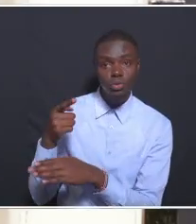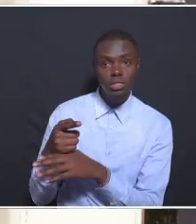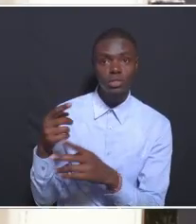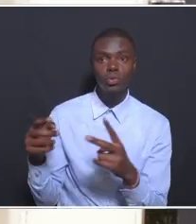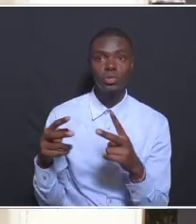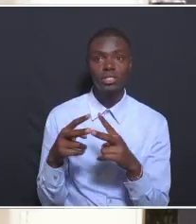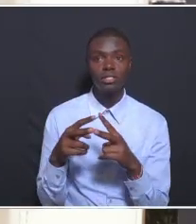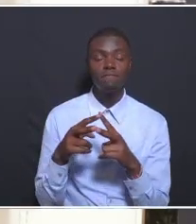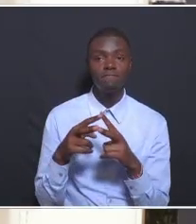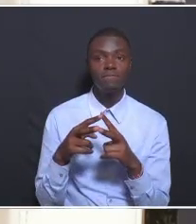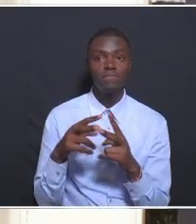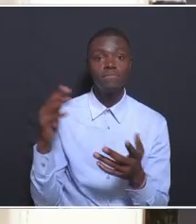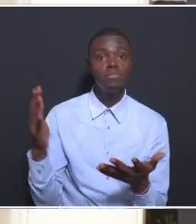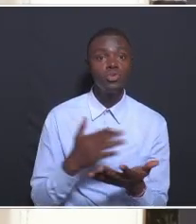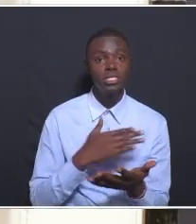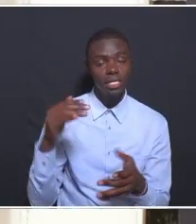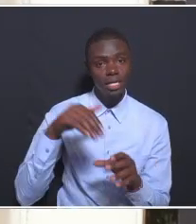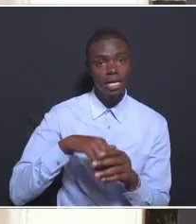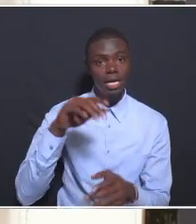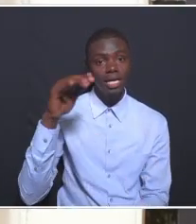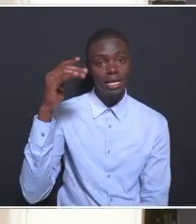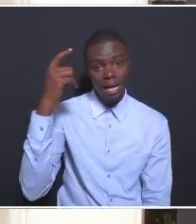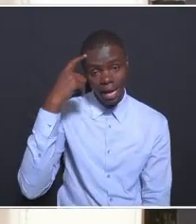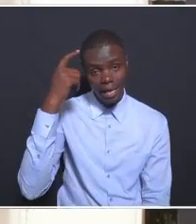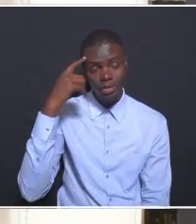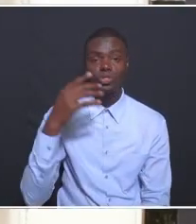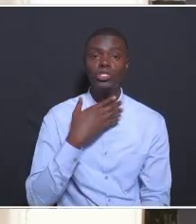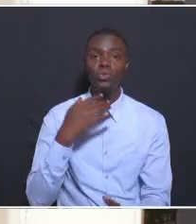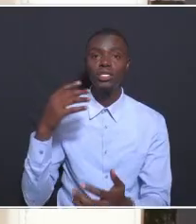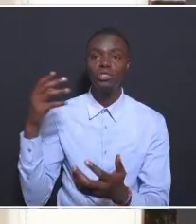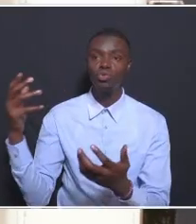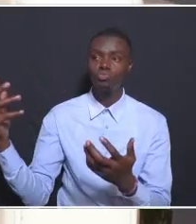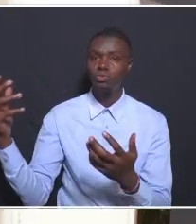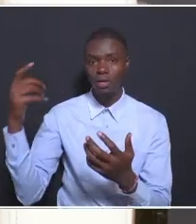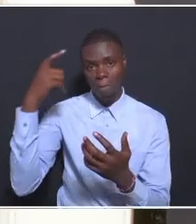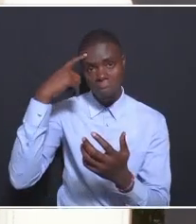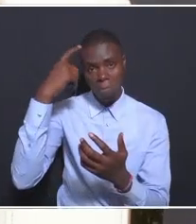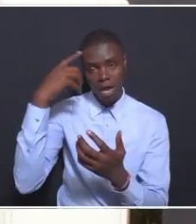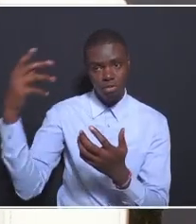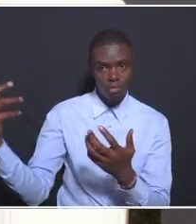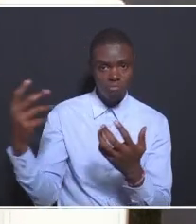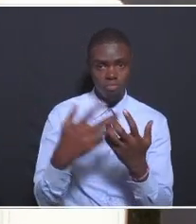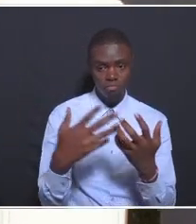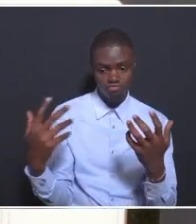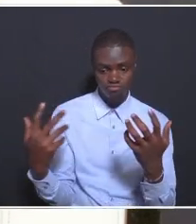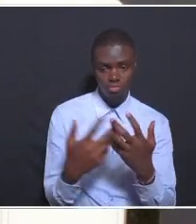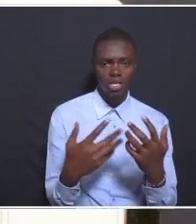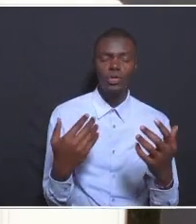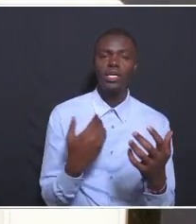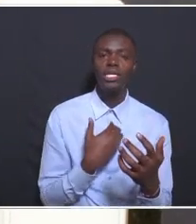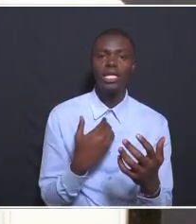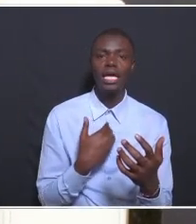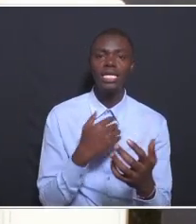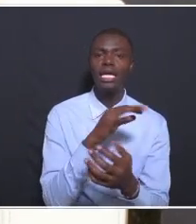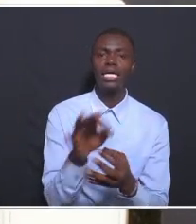in her head how she wanted that to look in post. So we only had the specific footage which we wanted. We